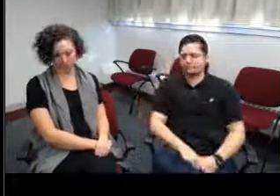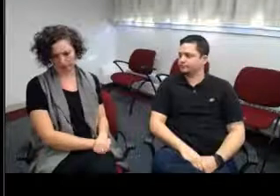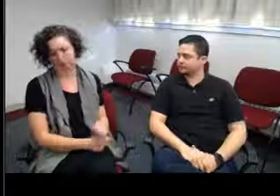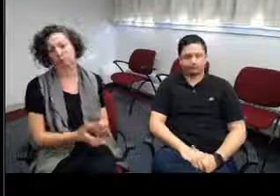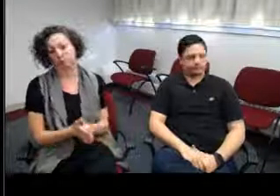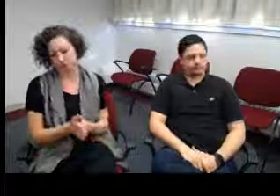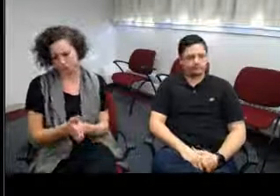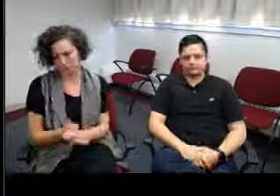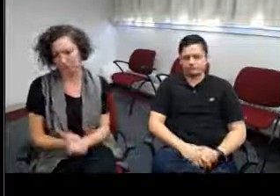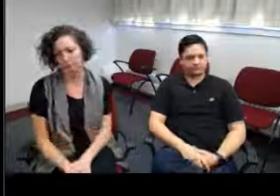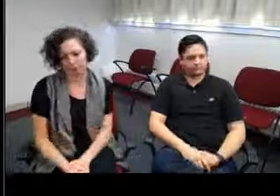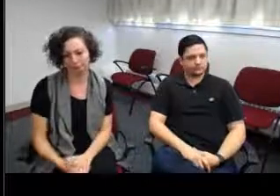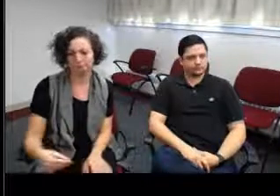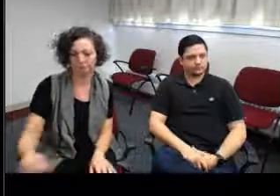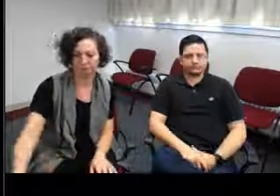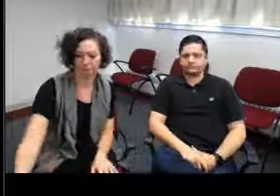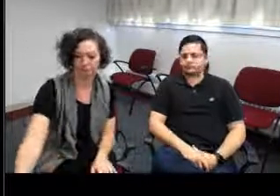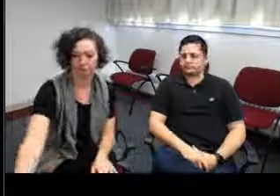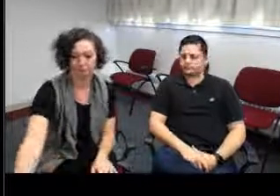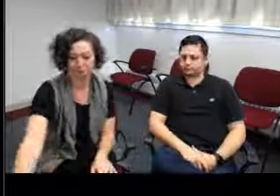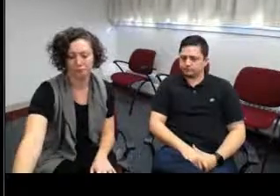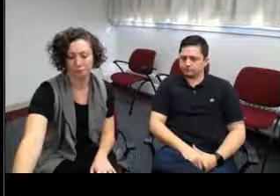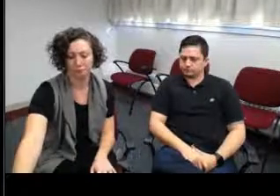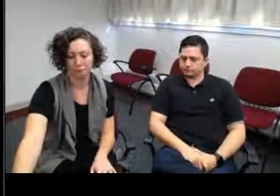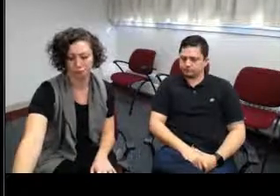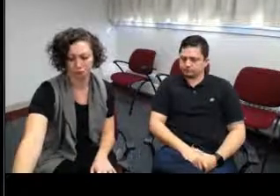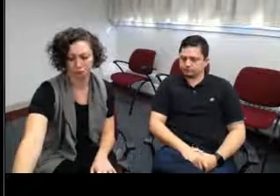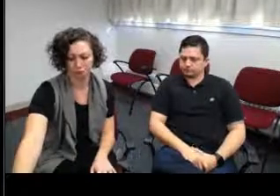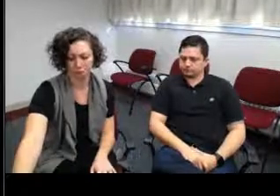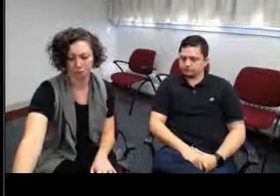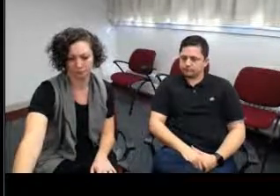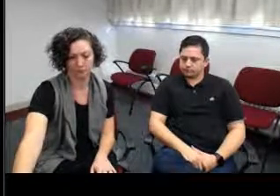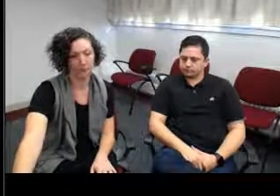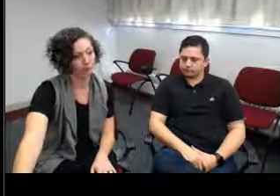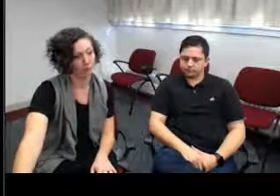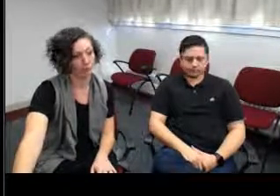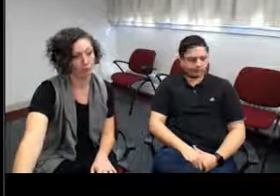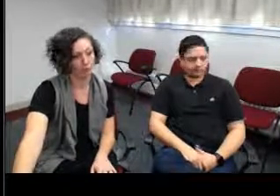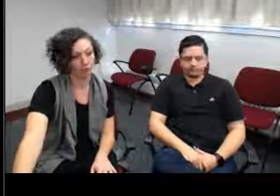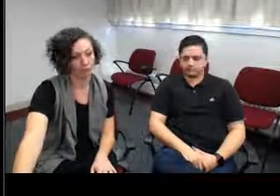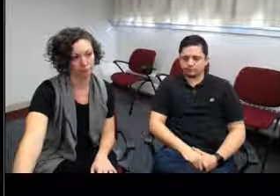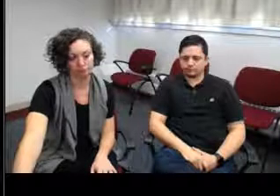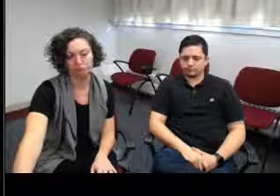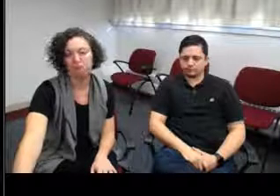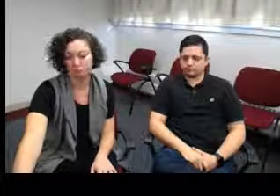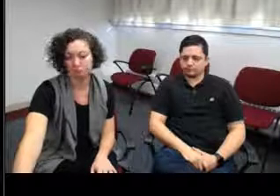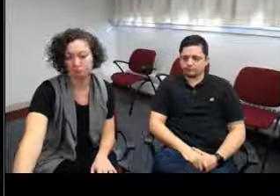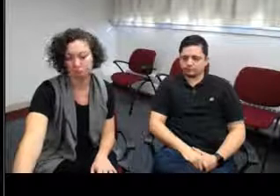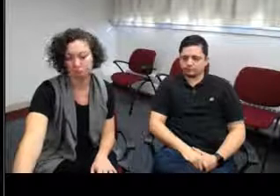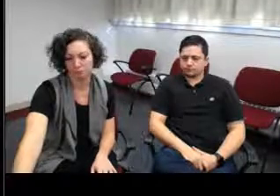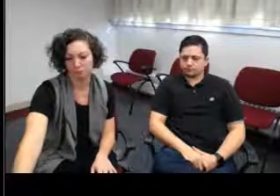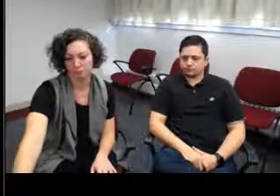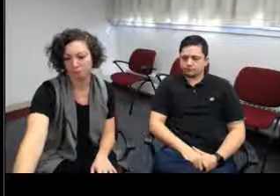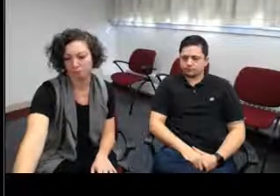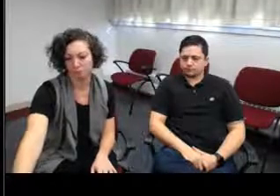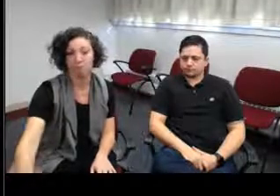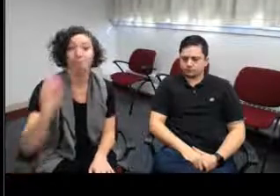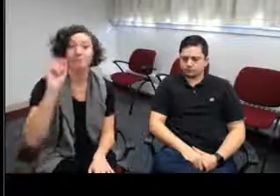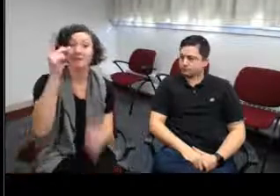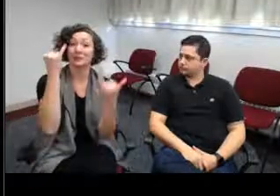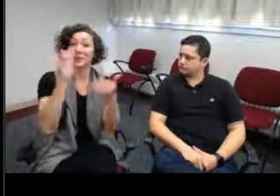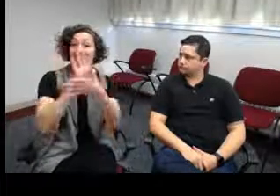hearing until they were 3 or 4. So with the newborn hearing screening test, that allows us to know earlier for a lot of deaf kids.